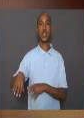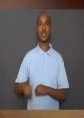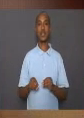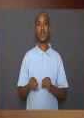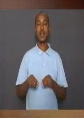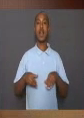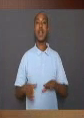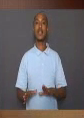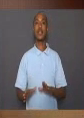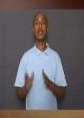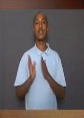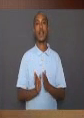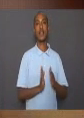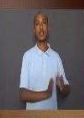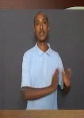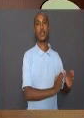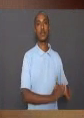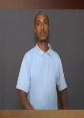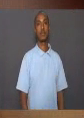Students, let's get ready.